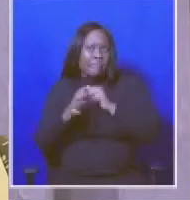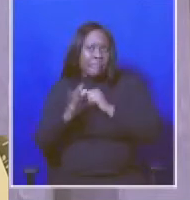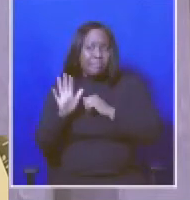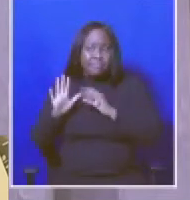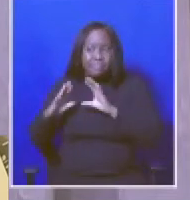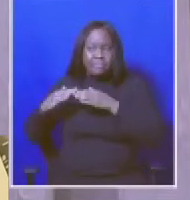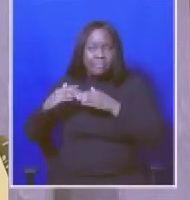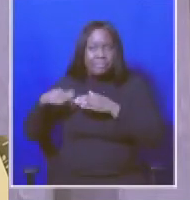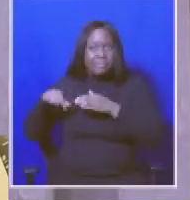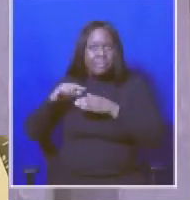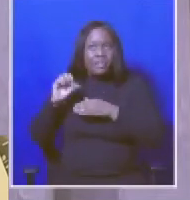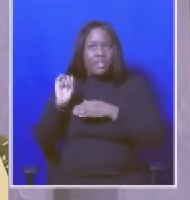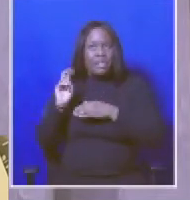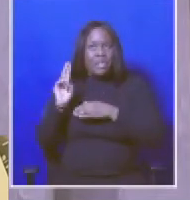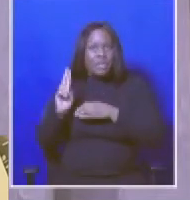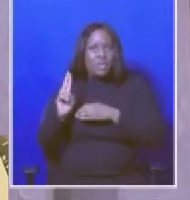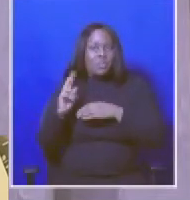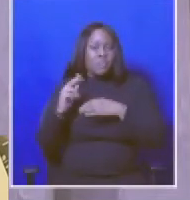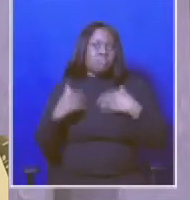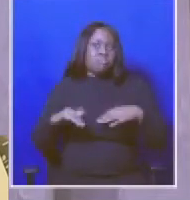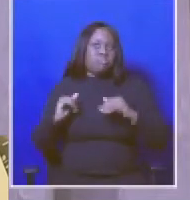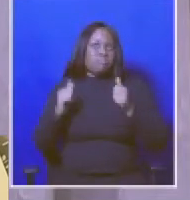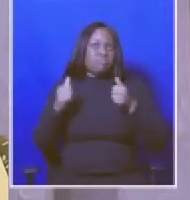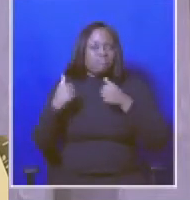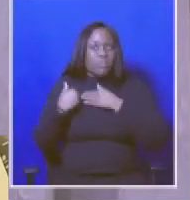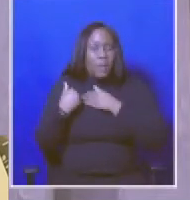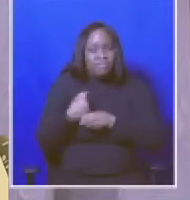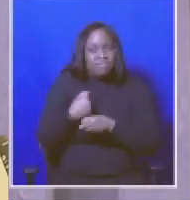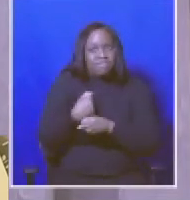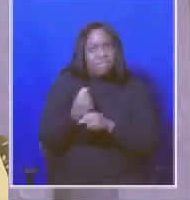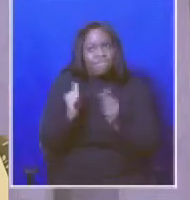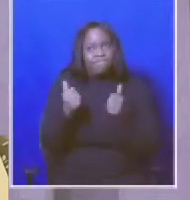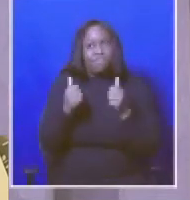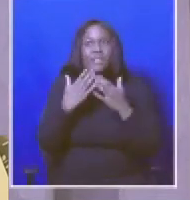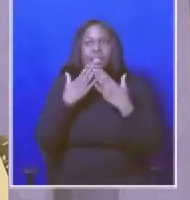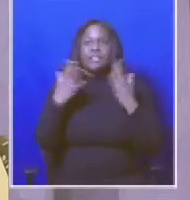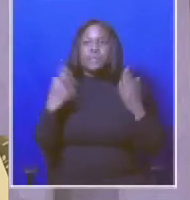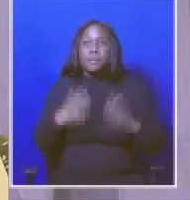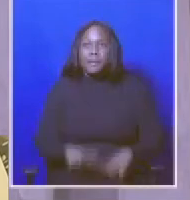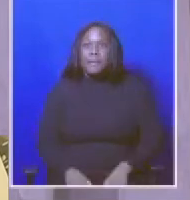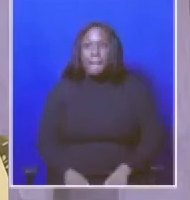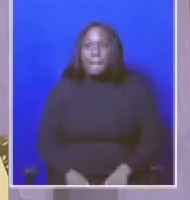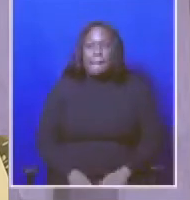job in executing that mandate. Thank you very much, Deputy